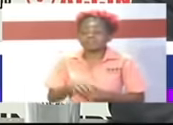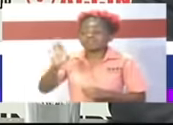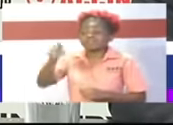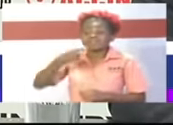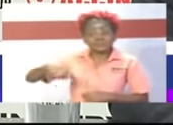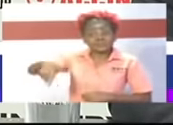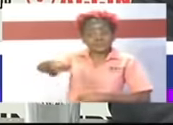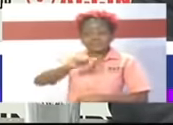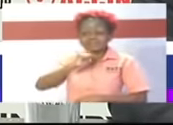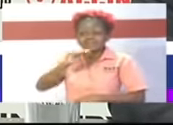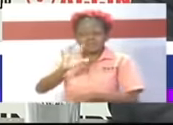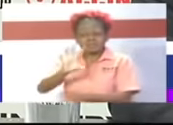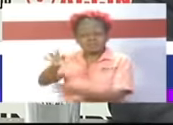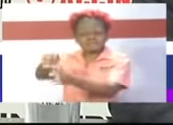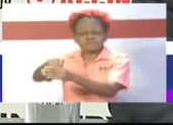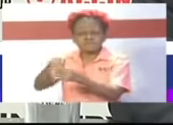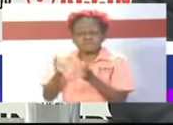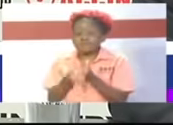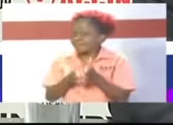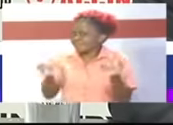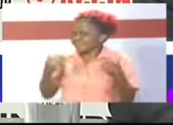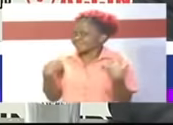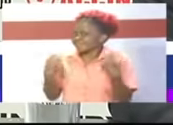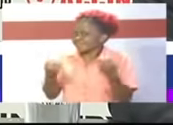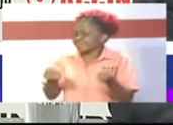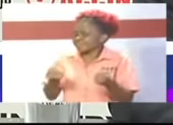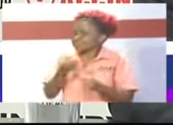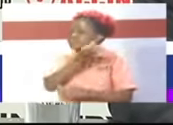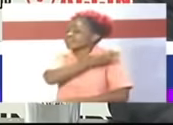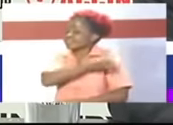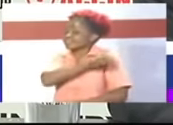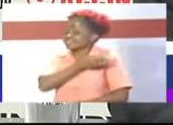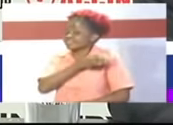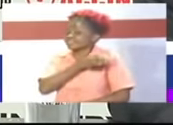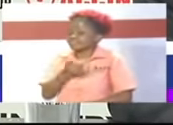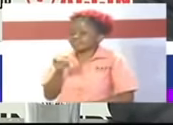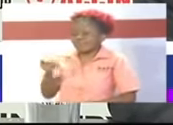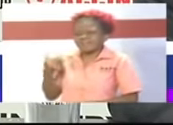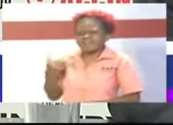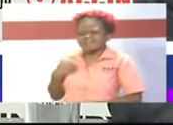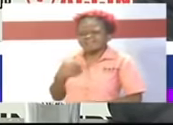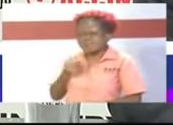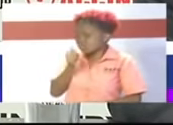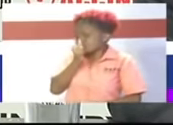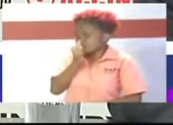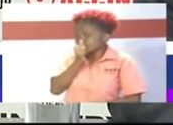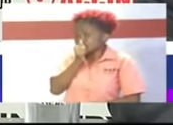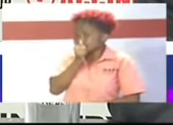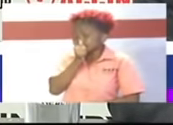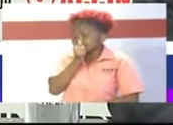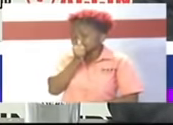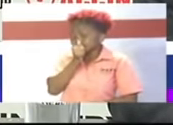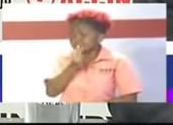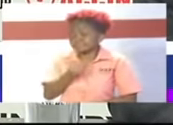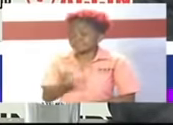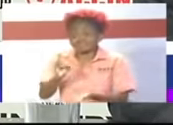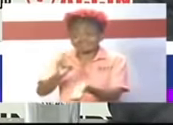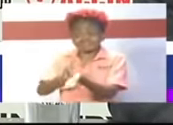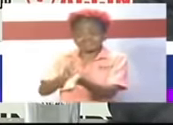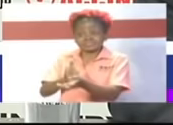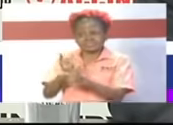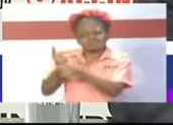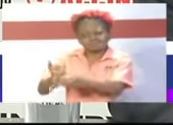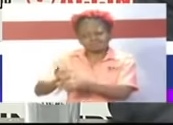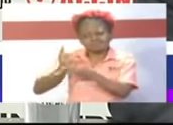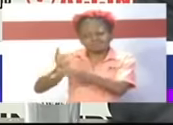health clinics and who are receiving private treatment, those private physicians, whether it's your primary care physician or your private specialist, can